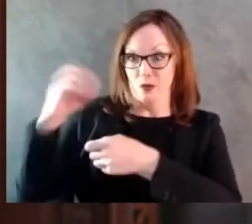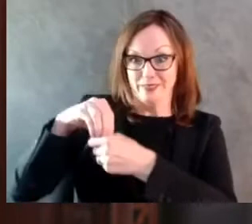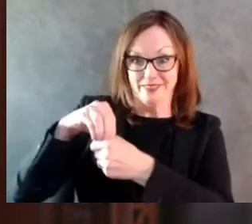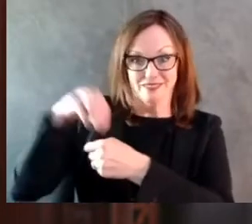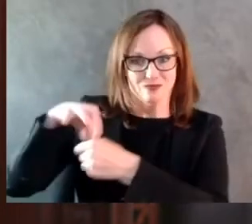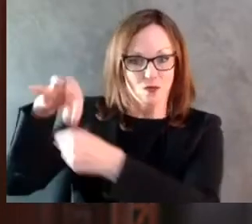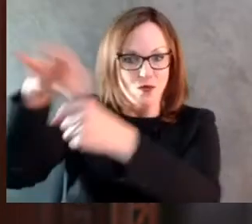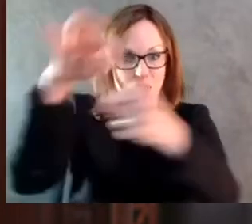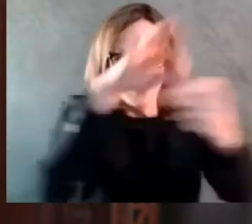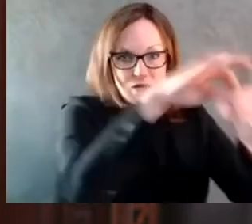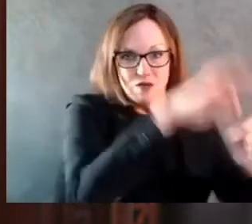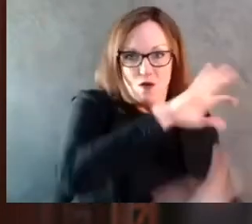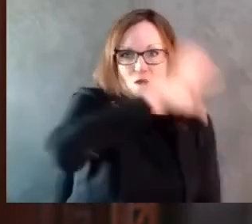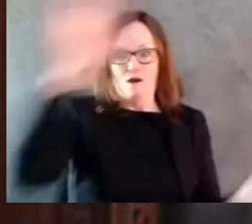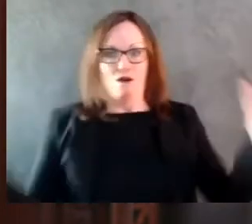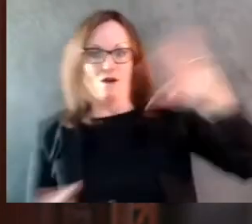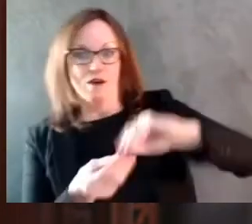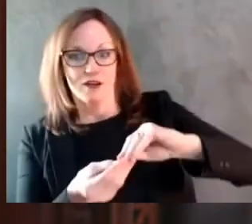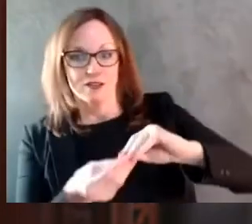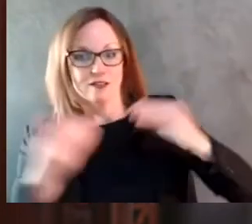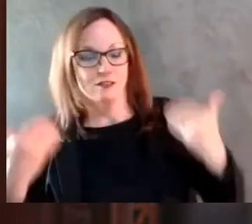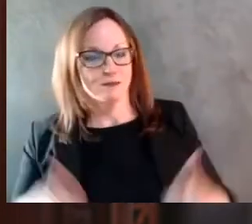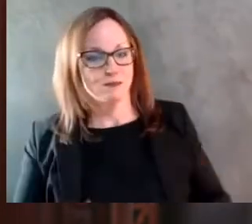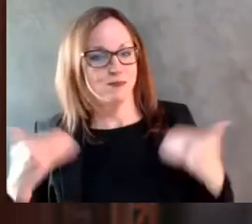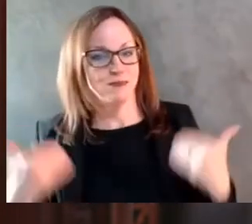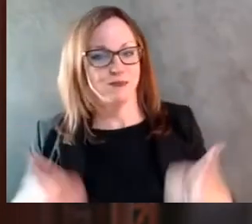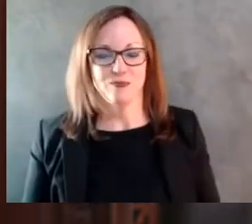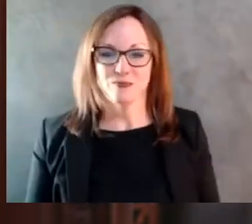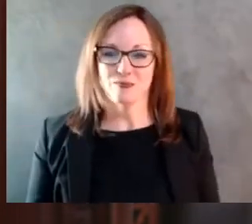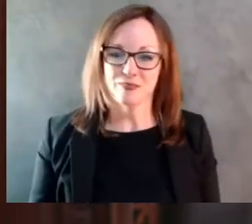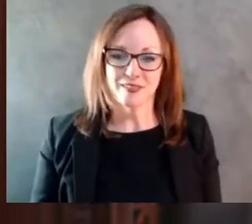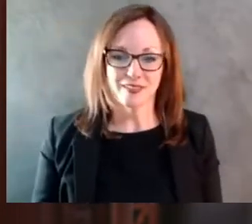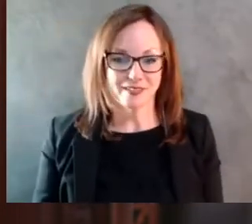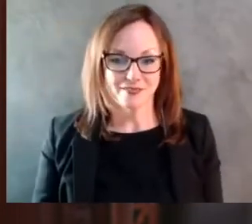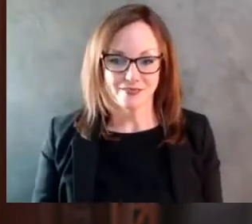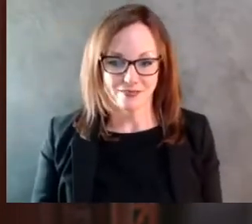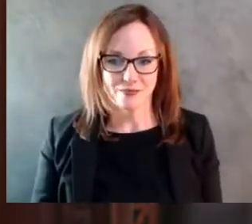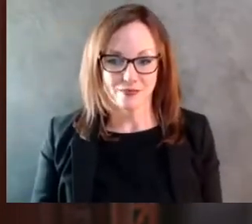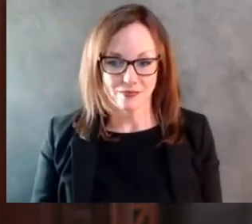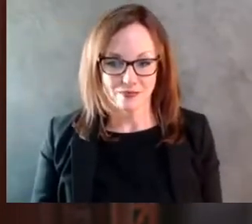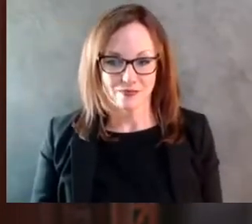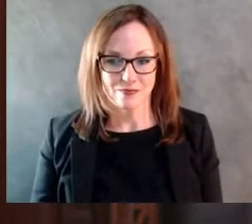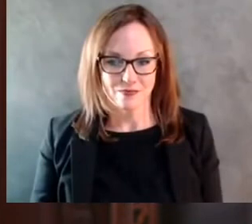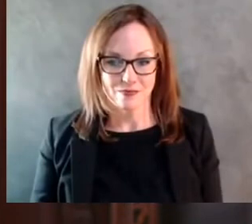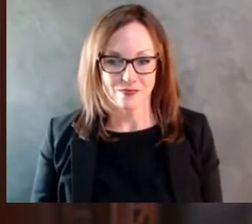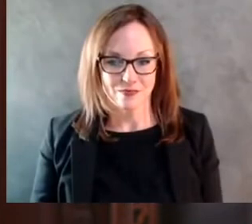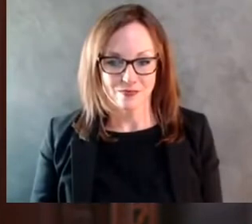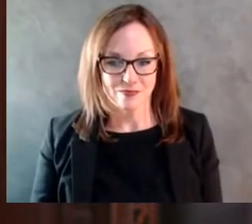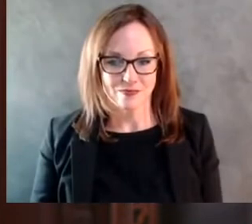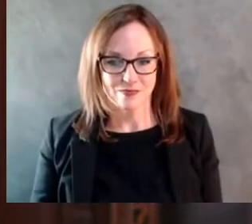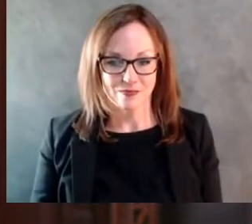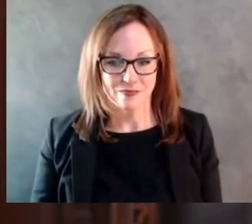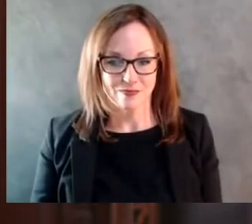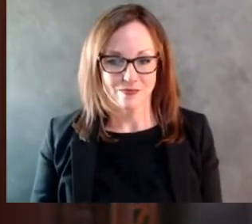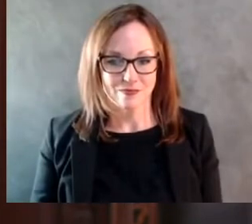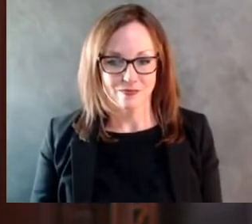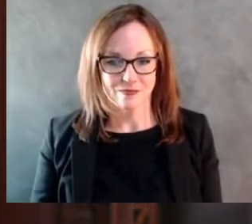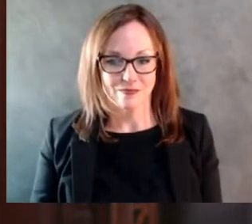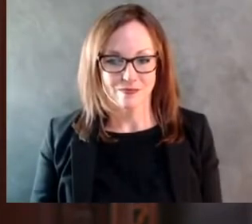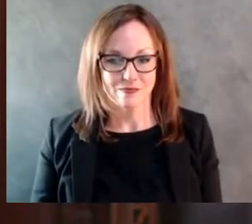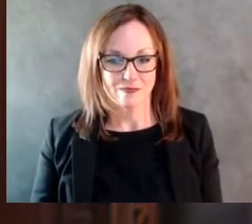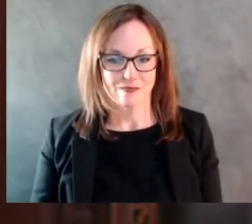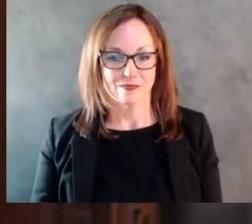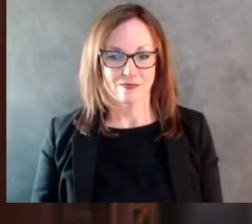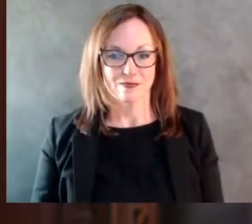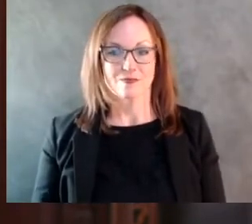Unfortunately, however, on Tuesday we also hit another mark in this pandemic. It is with heavy heart that we announced that